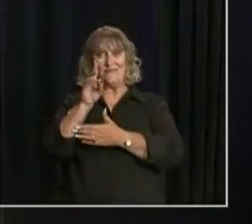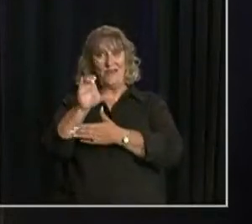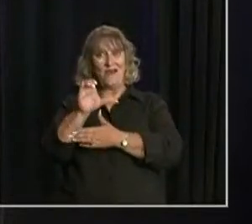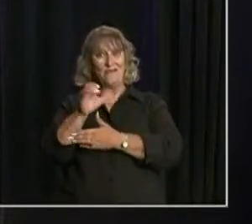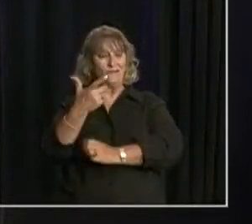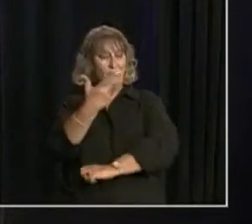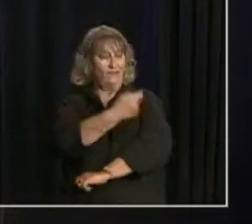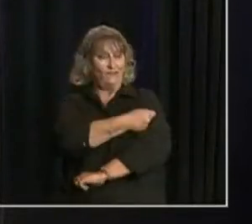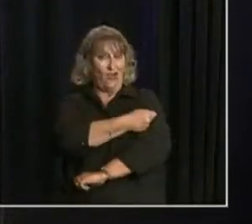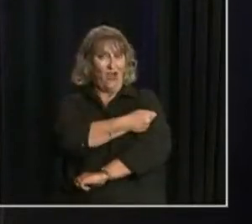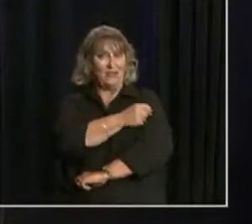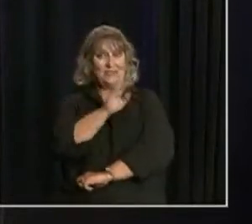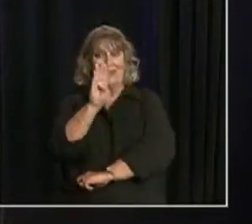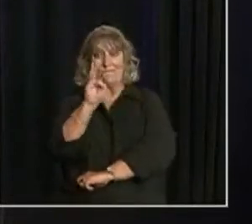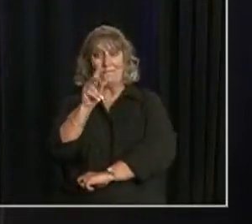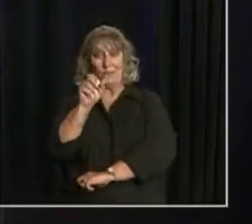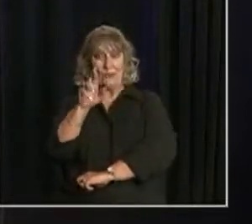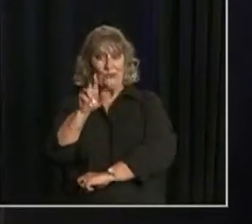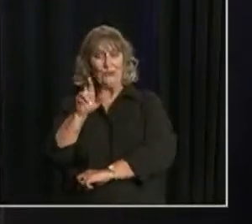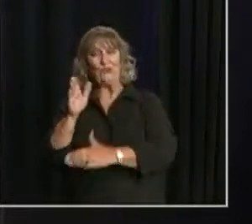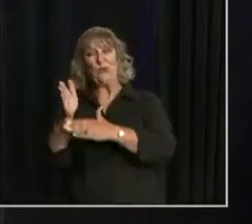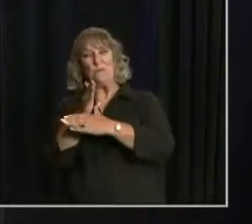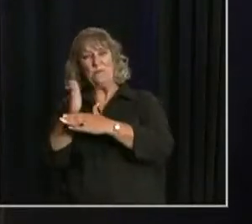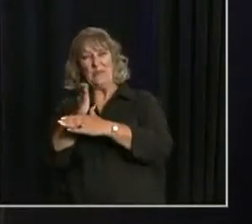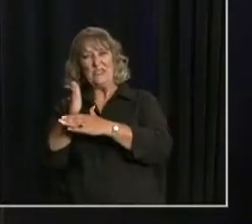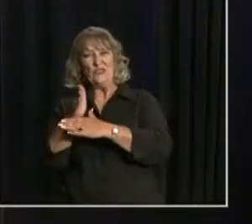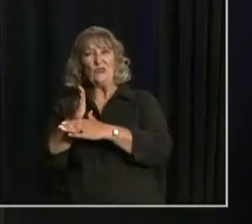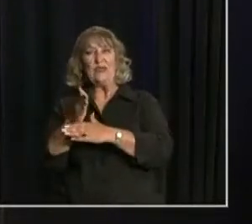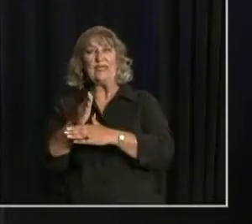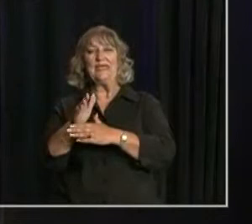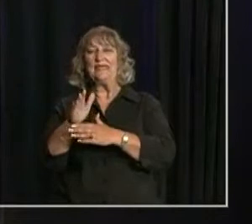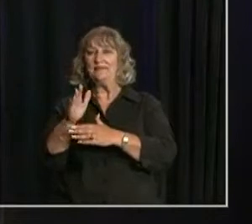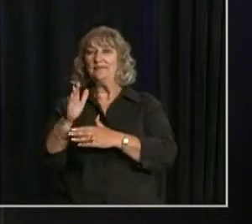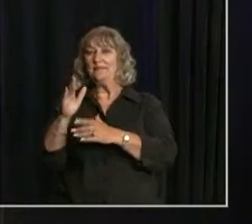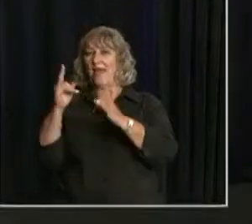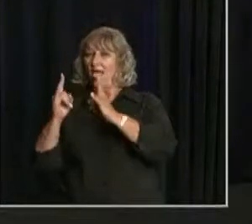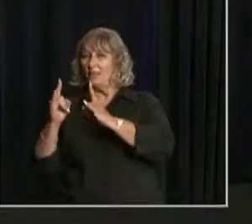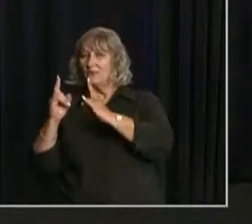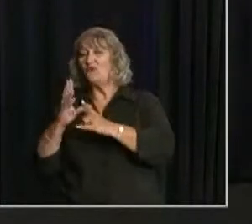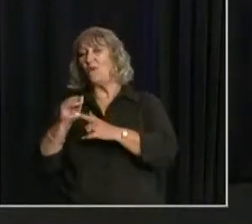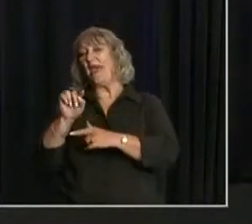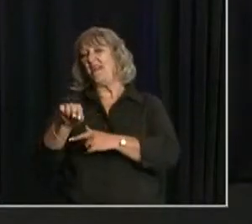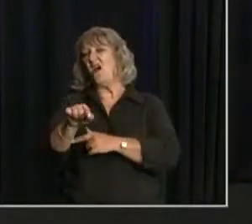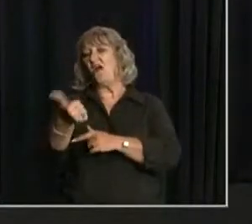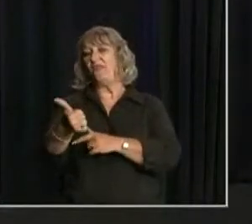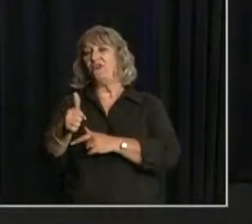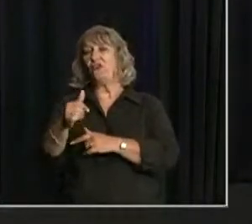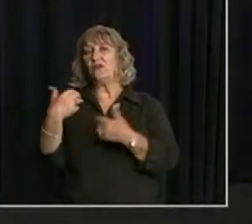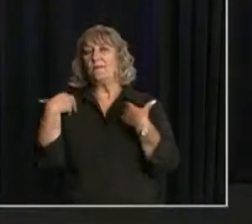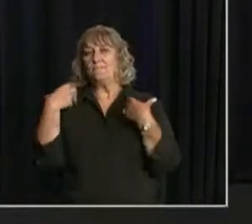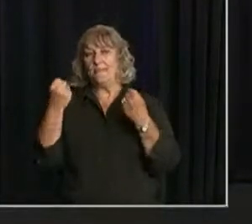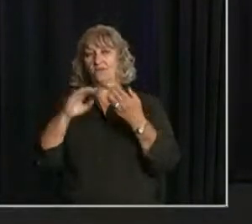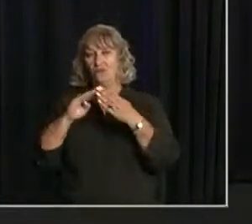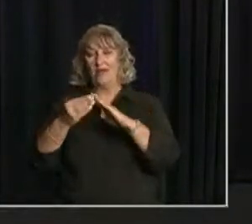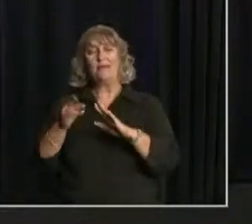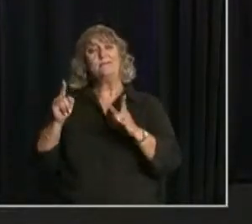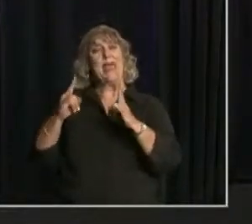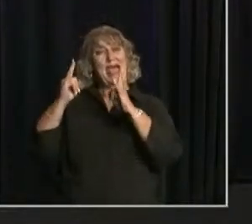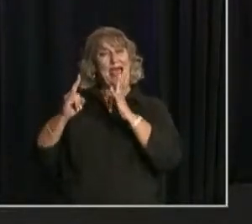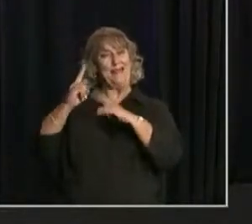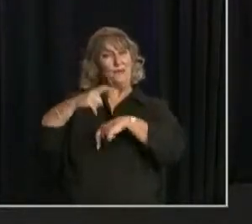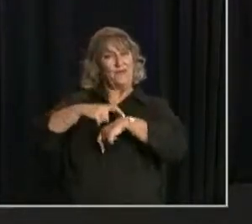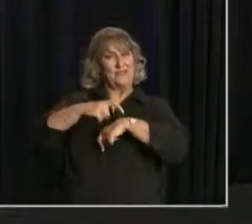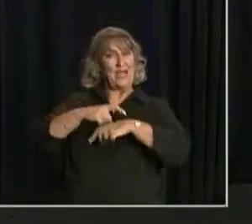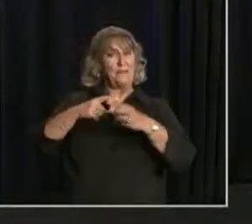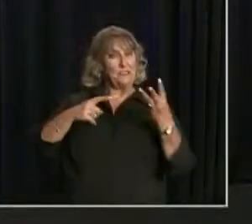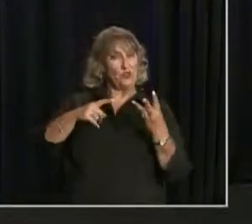shots given to date between the Alamo Dome as well as our Metro Health pop-up clinics. And are the Alamo Dome's hours going to stay the same, Wednesdays through Fridays